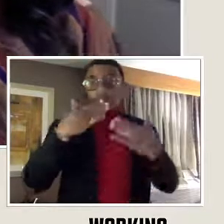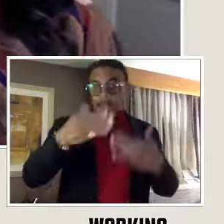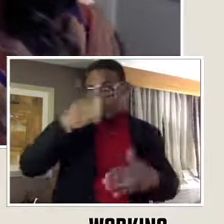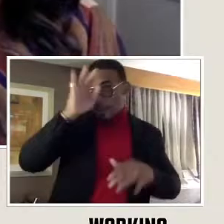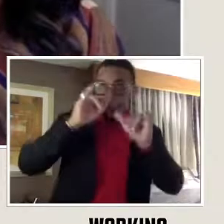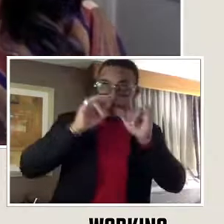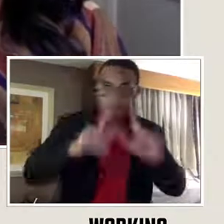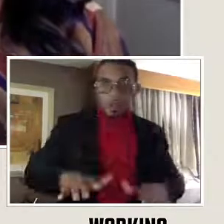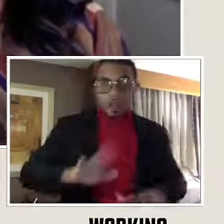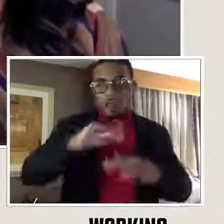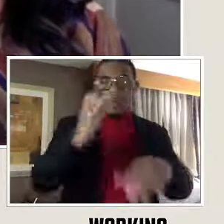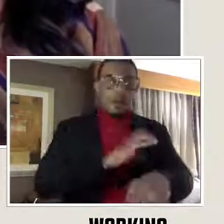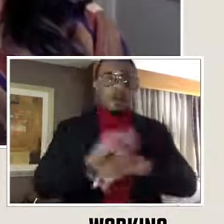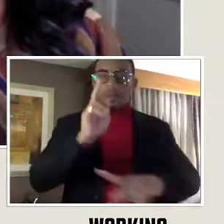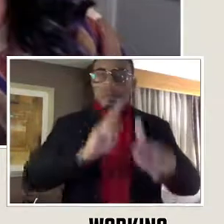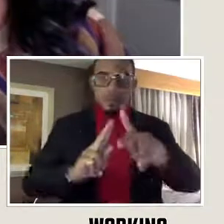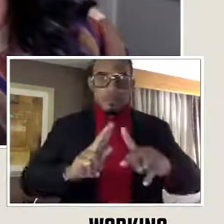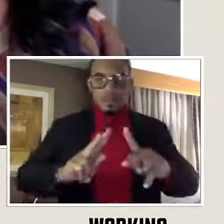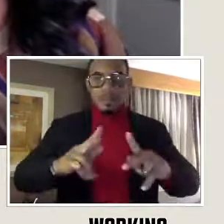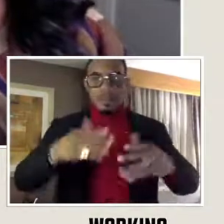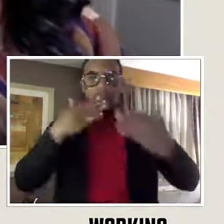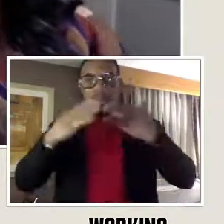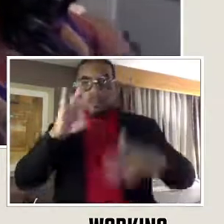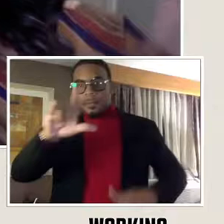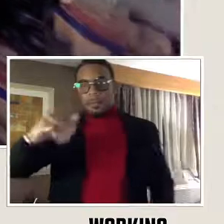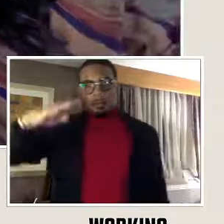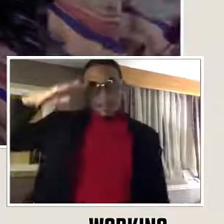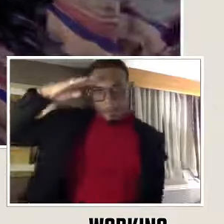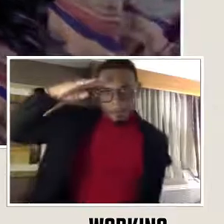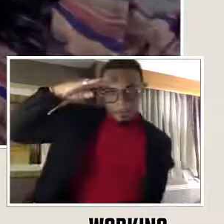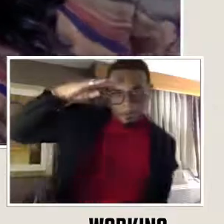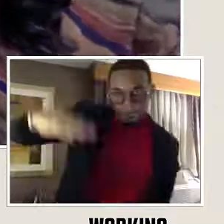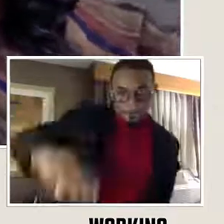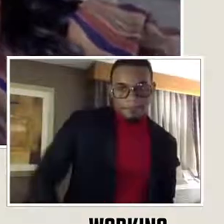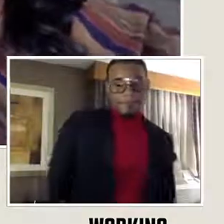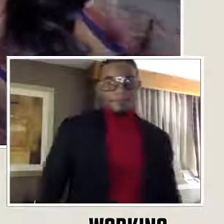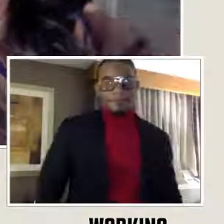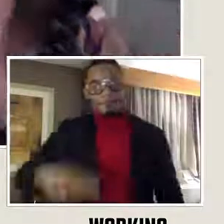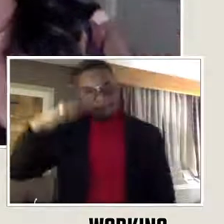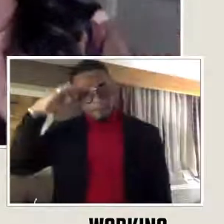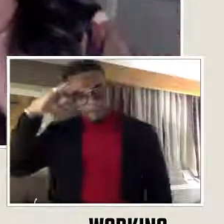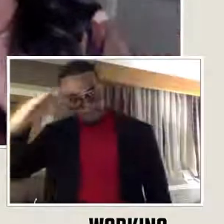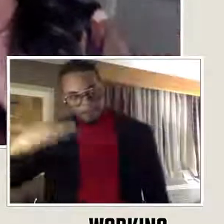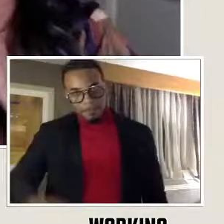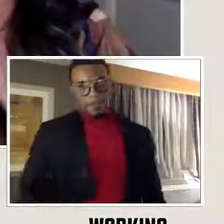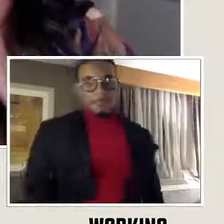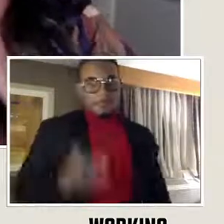God bless. All power to the people. Thank you, Billy. Gracias. Thank you, Billy. For